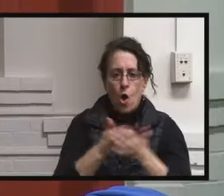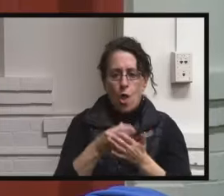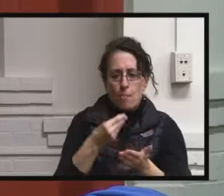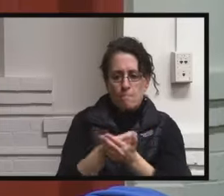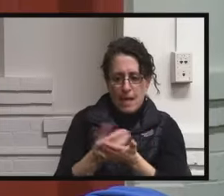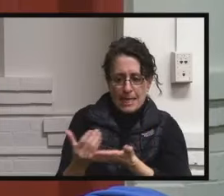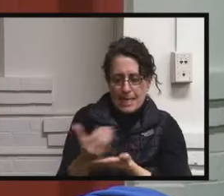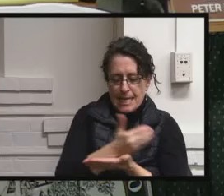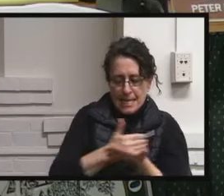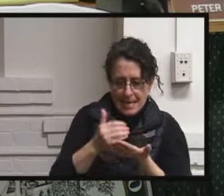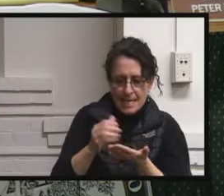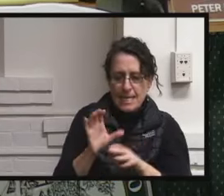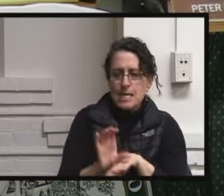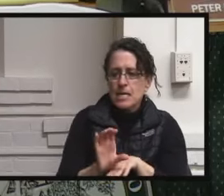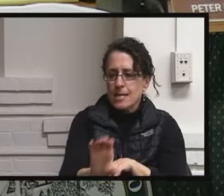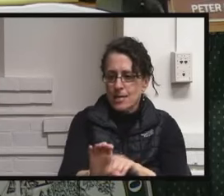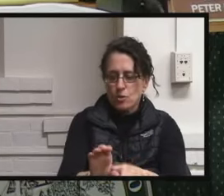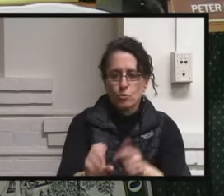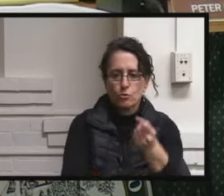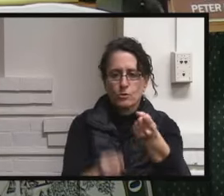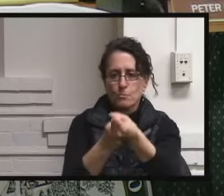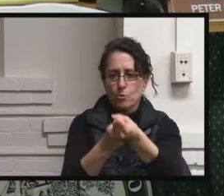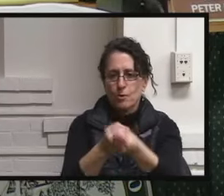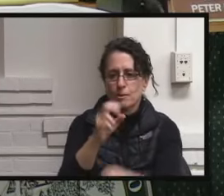I'm sorry, you're not answering my question.